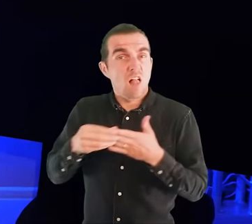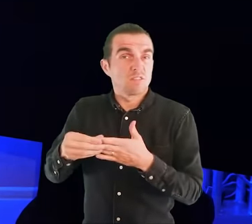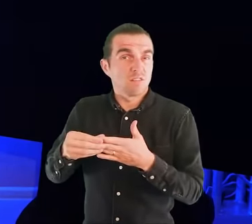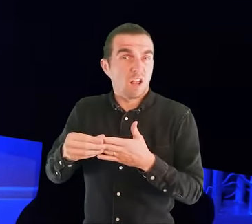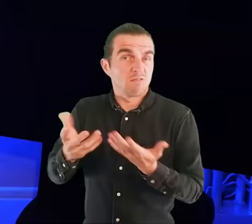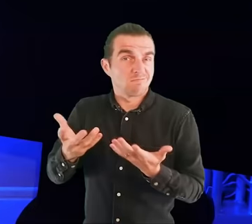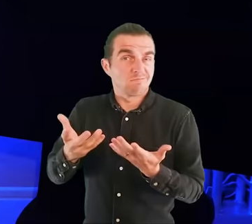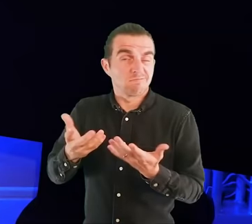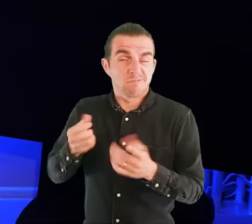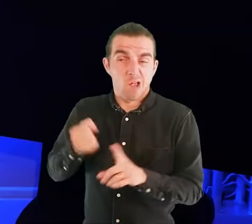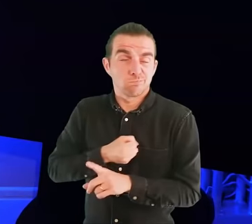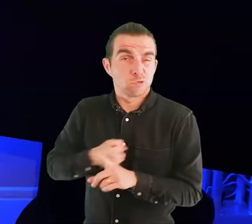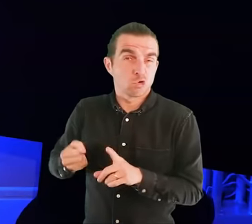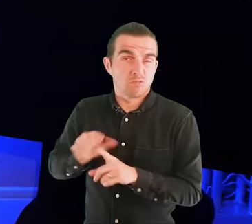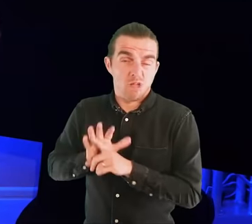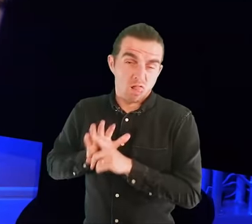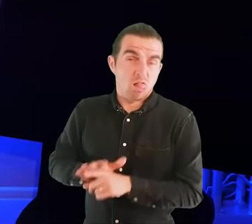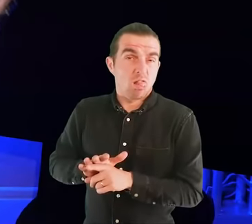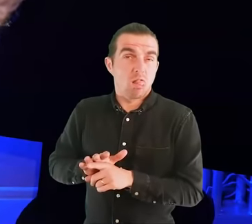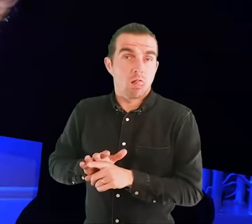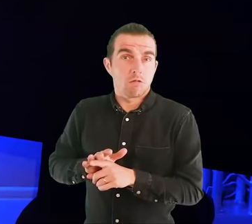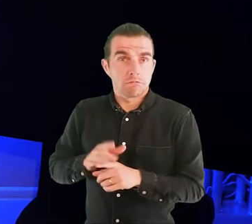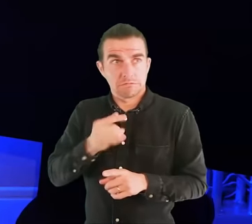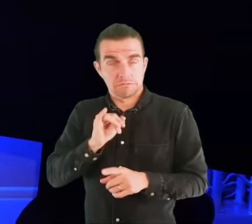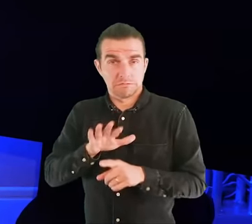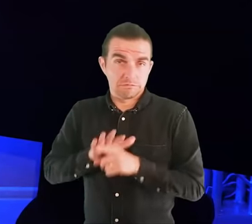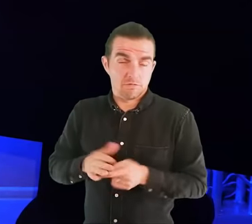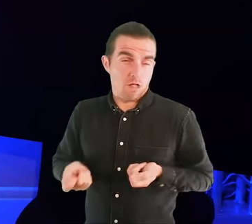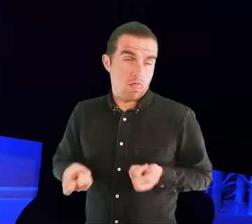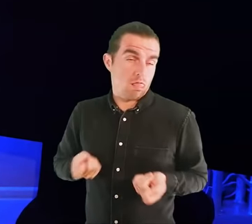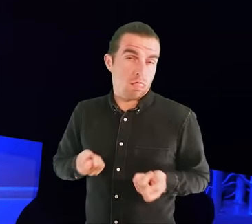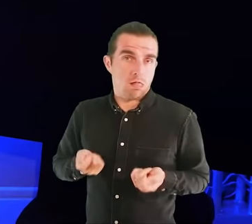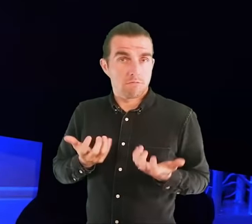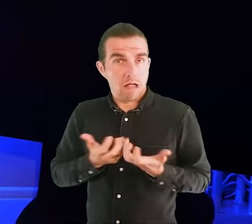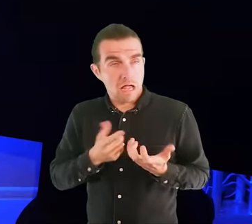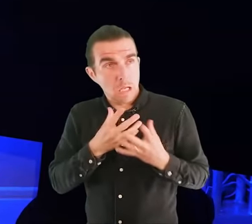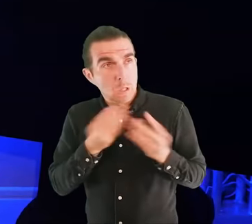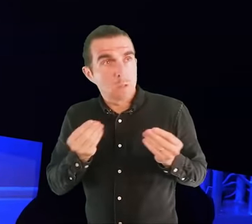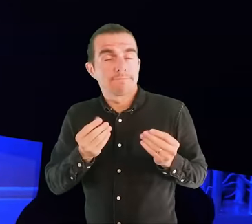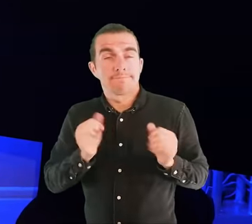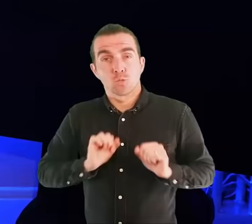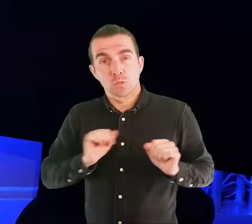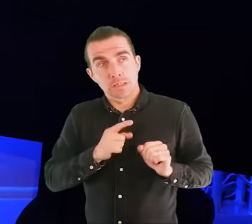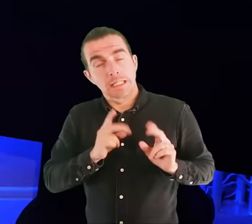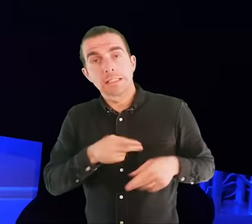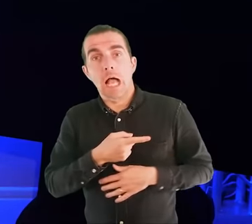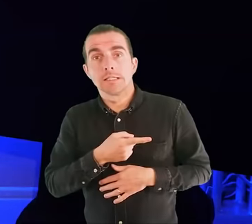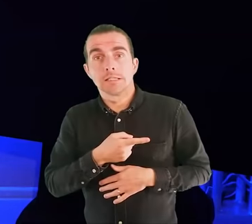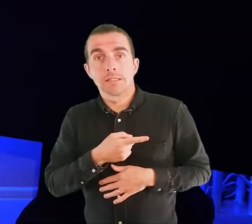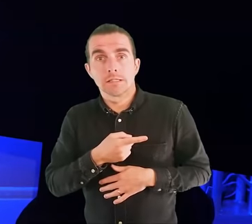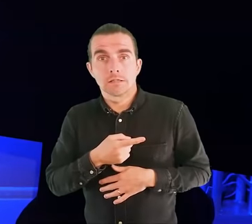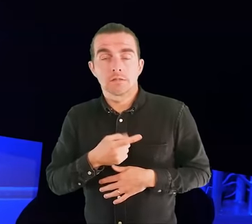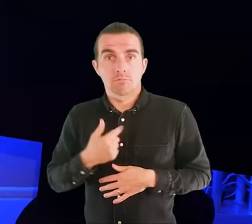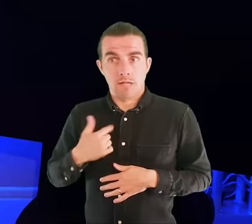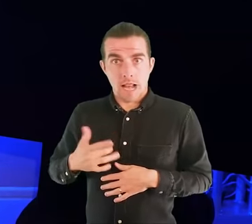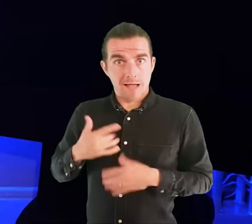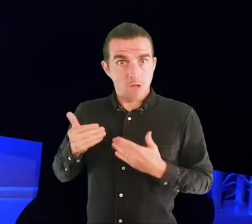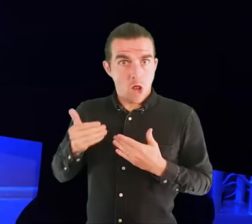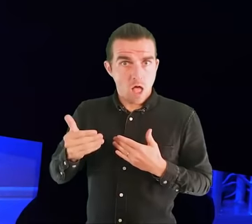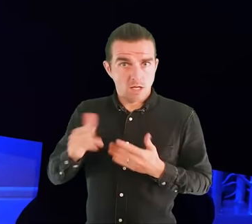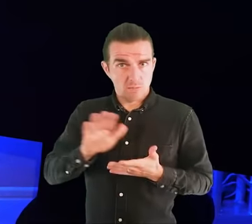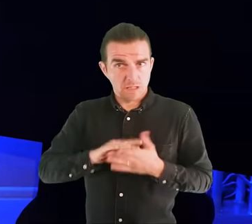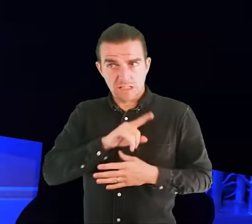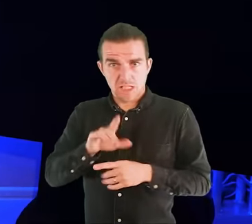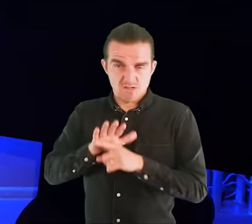diversity and democracy? Tomorrow, I want to see a world where human rights are above everything